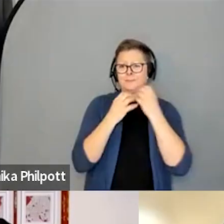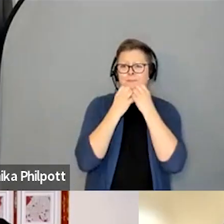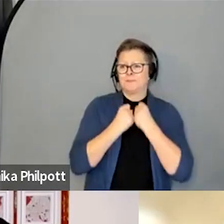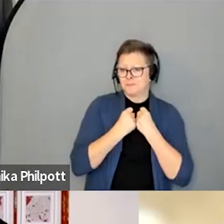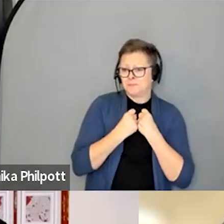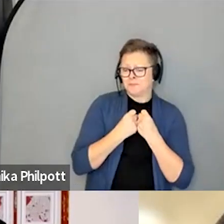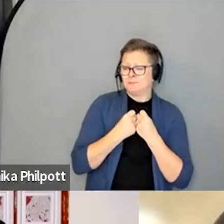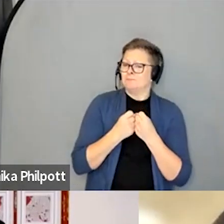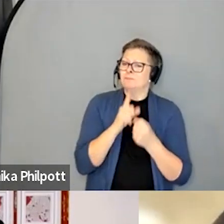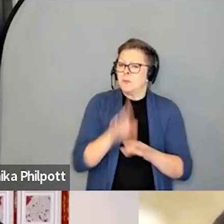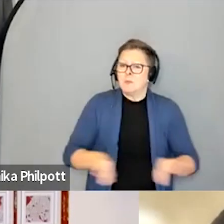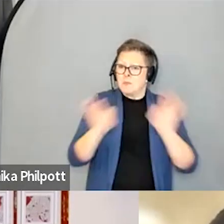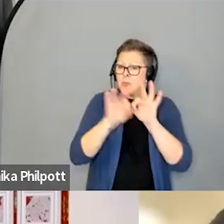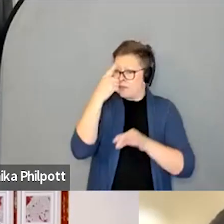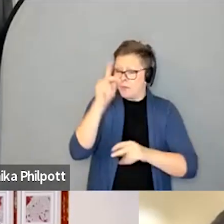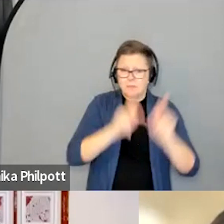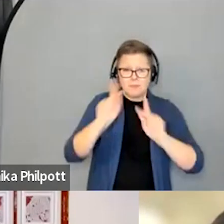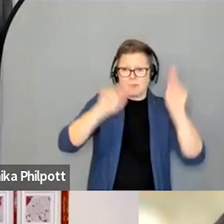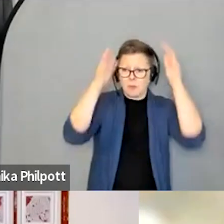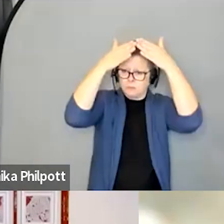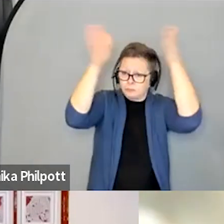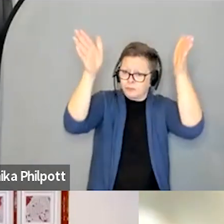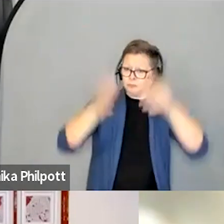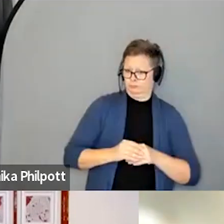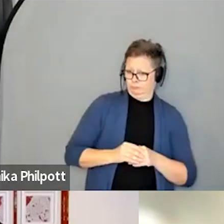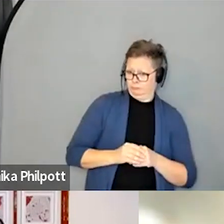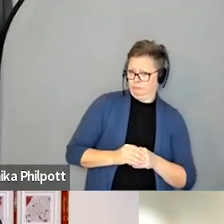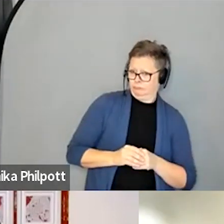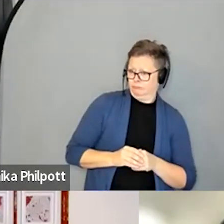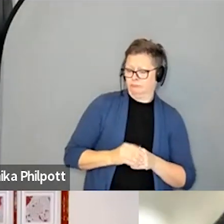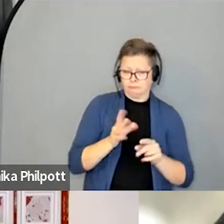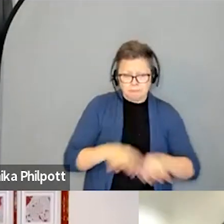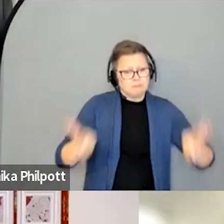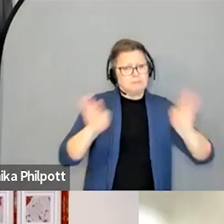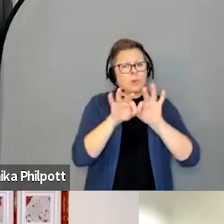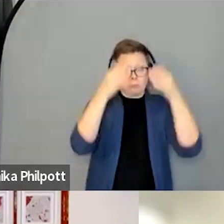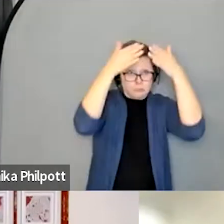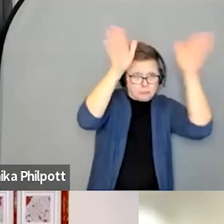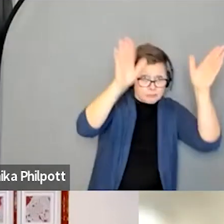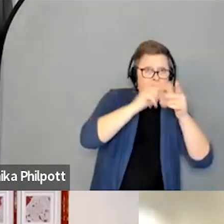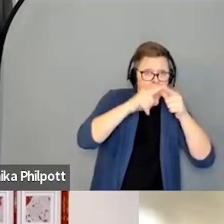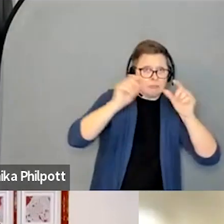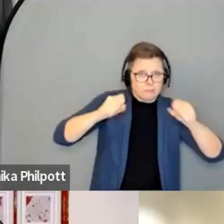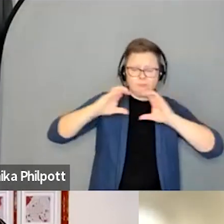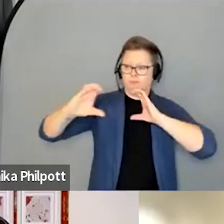more open-minded and having that open communication to find